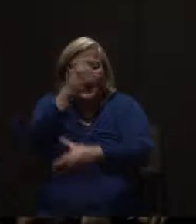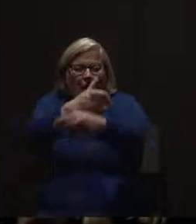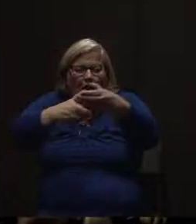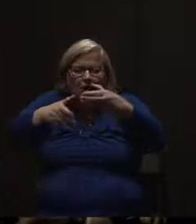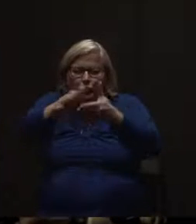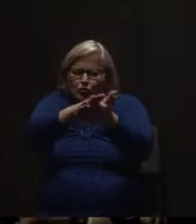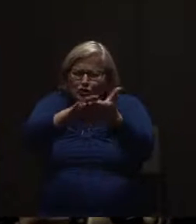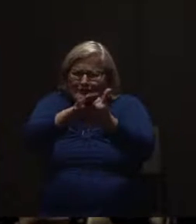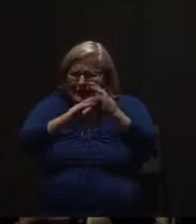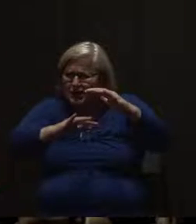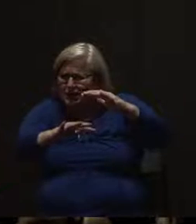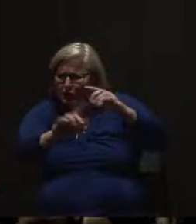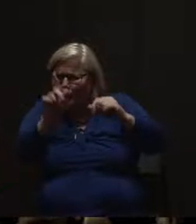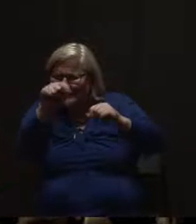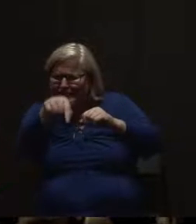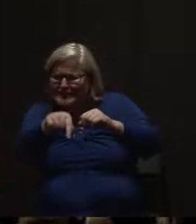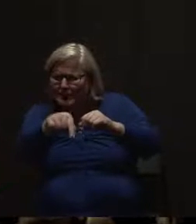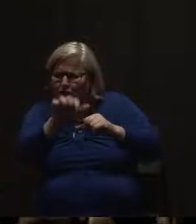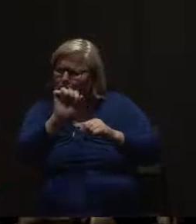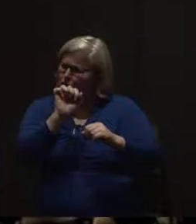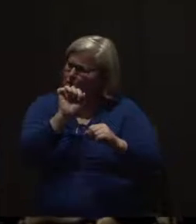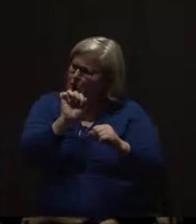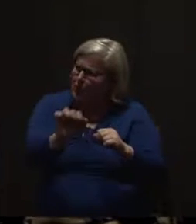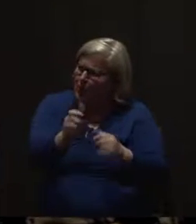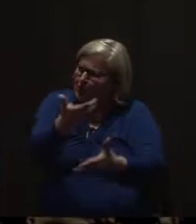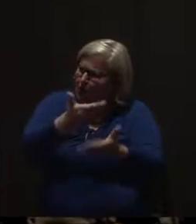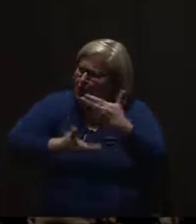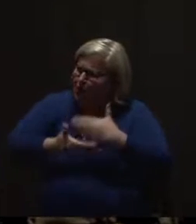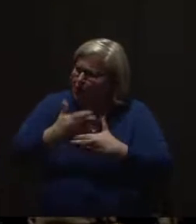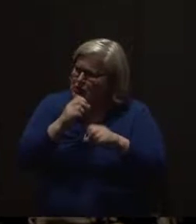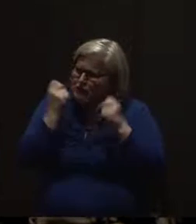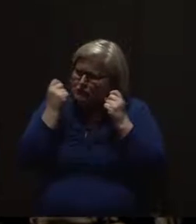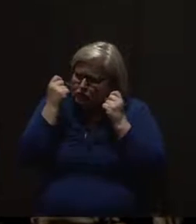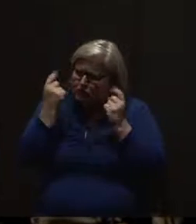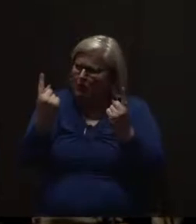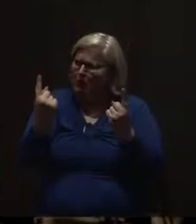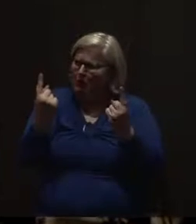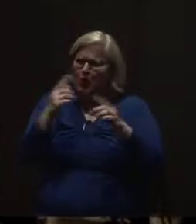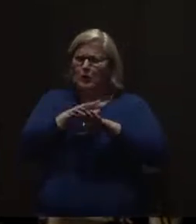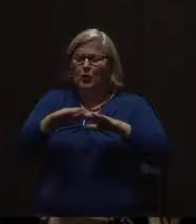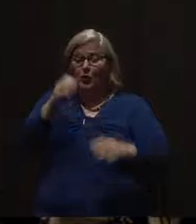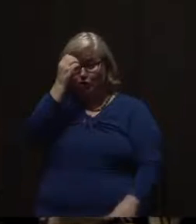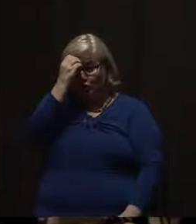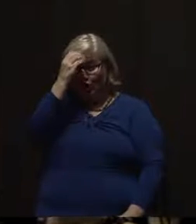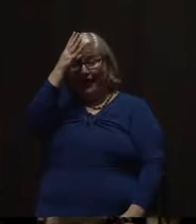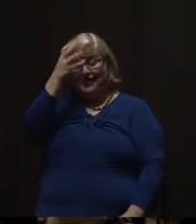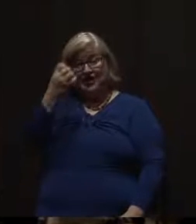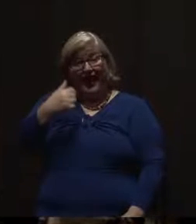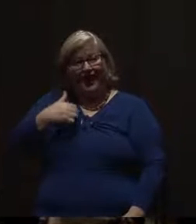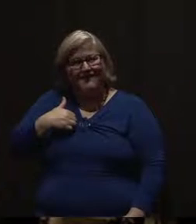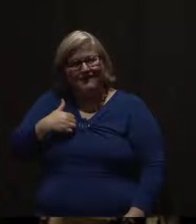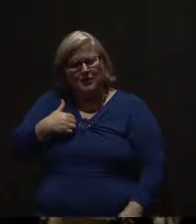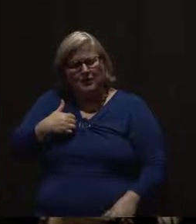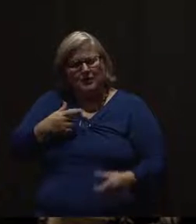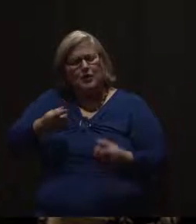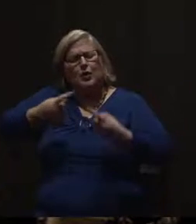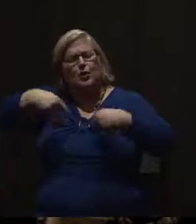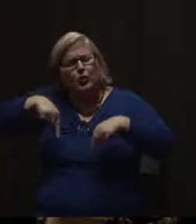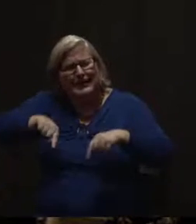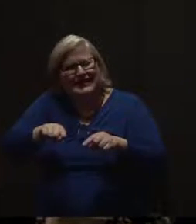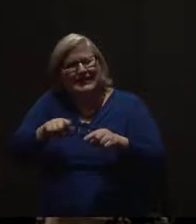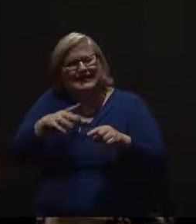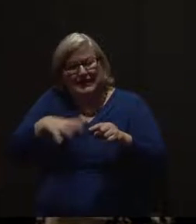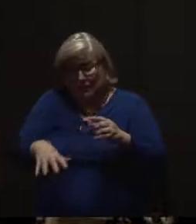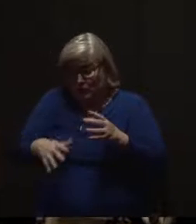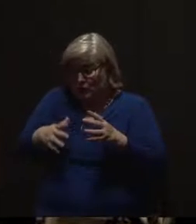means. We don't understand the other people's arguments enough. We don't have enough knowledge. And so I've talked more and more and